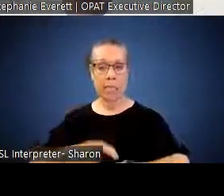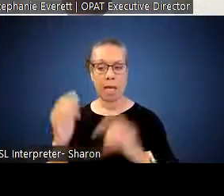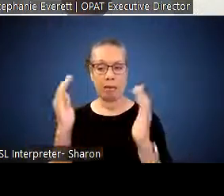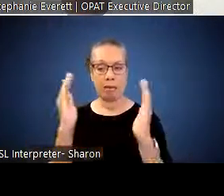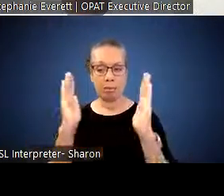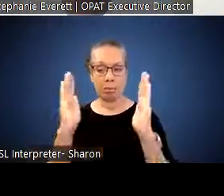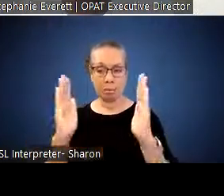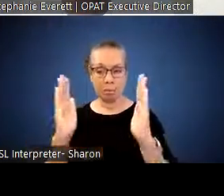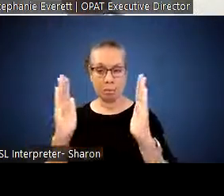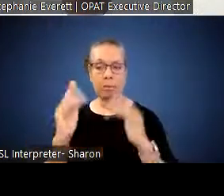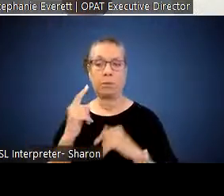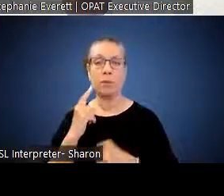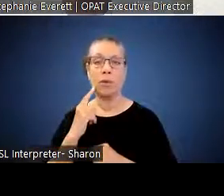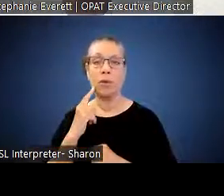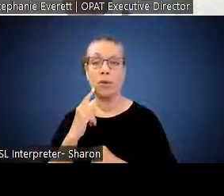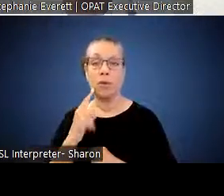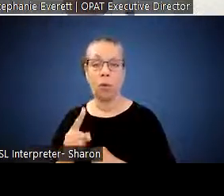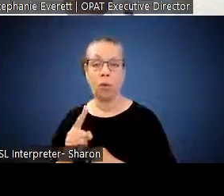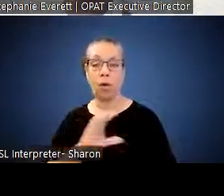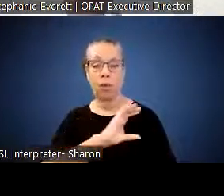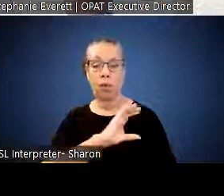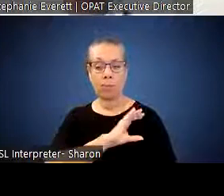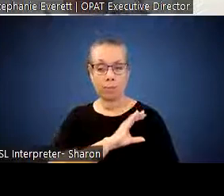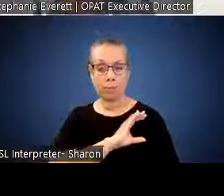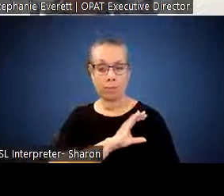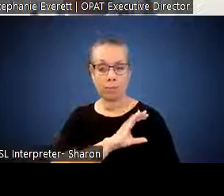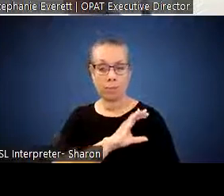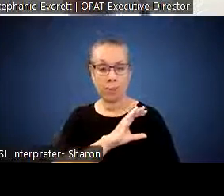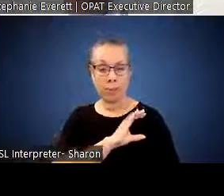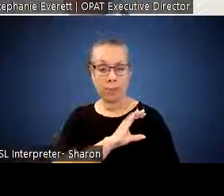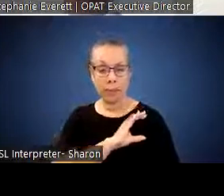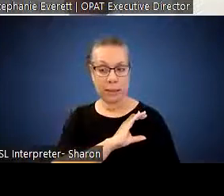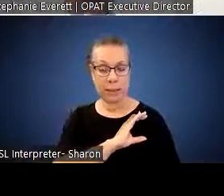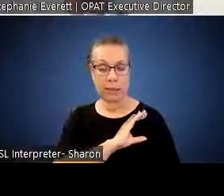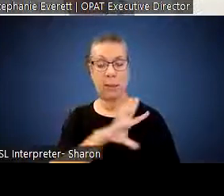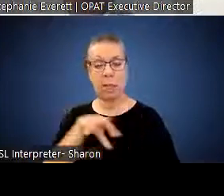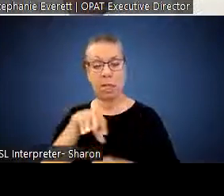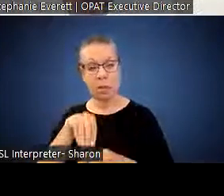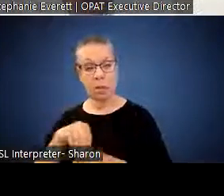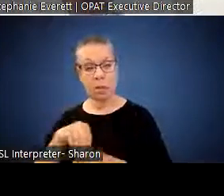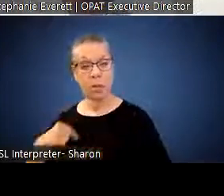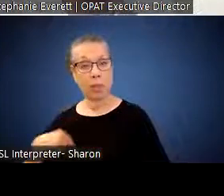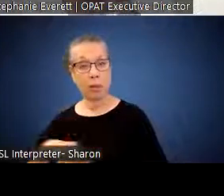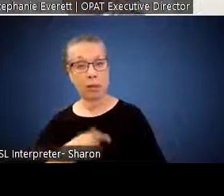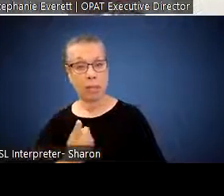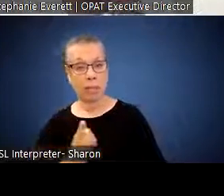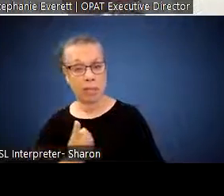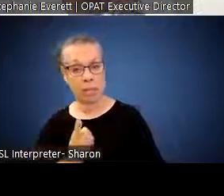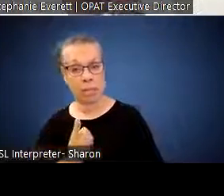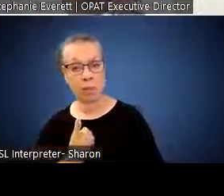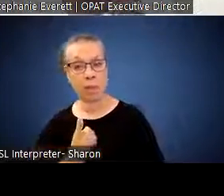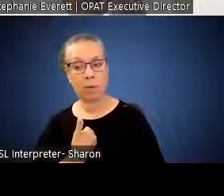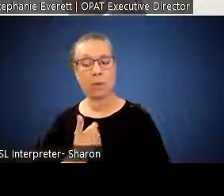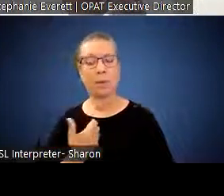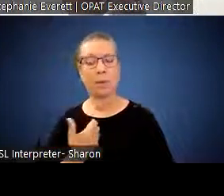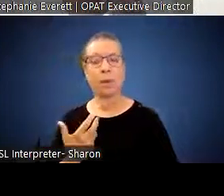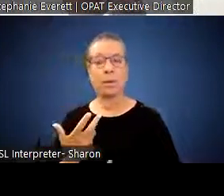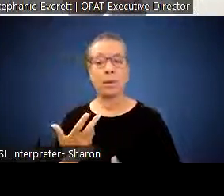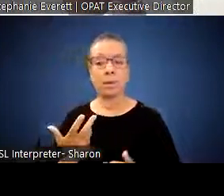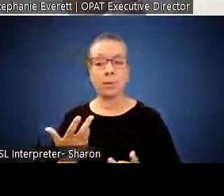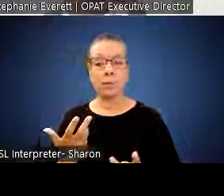for law enforcement bodies, and including ourselves, to actually